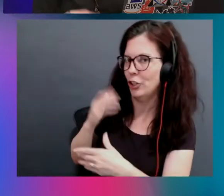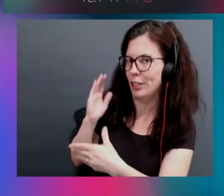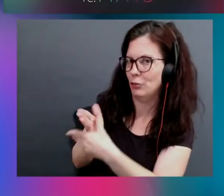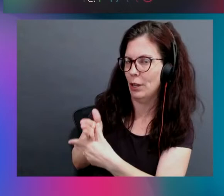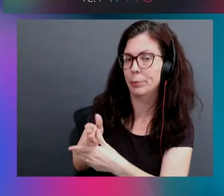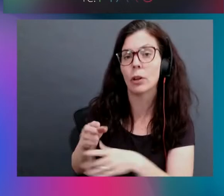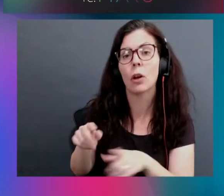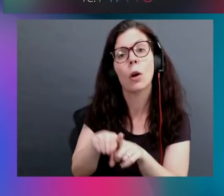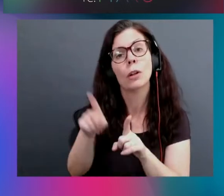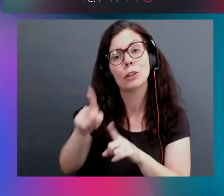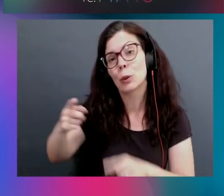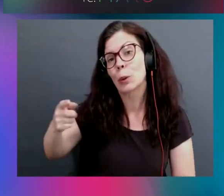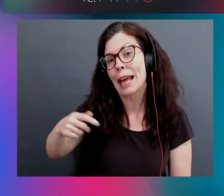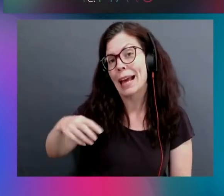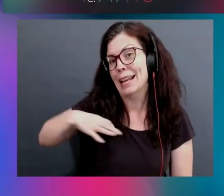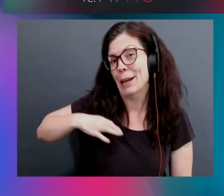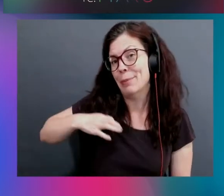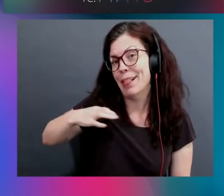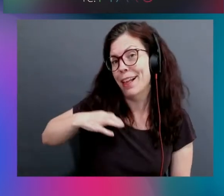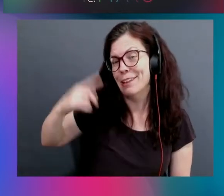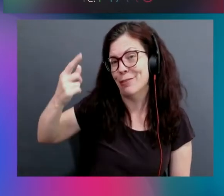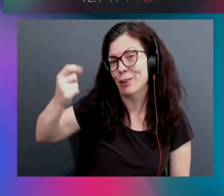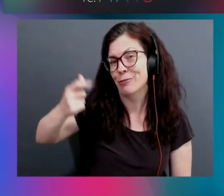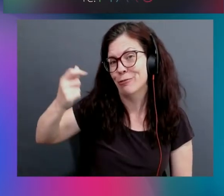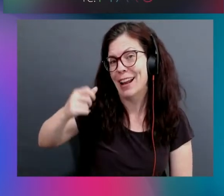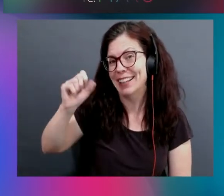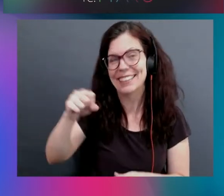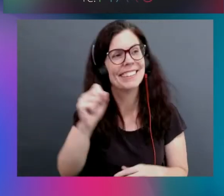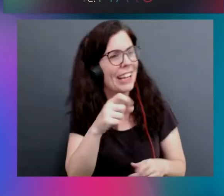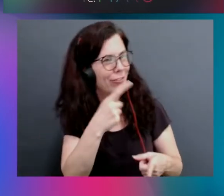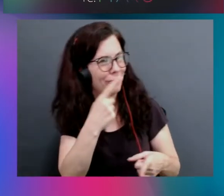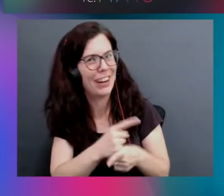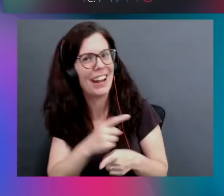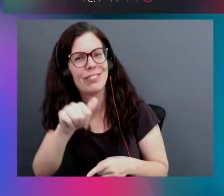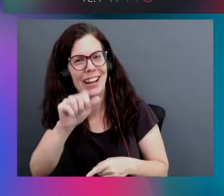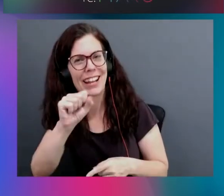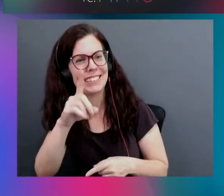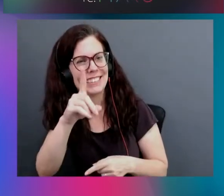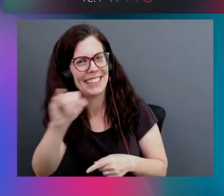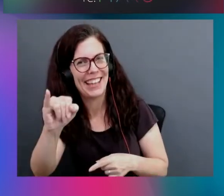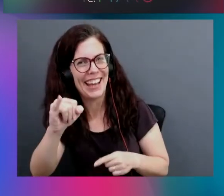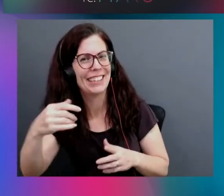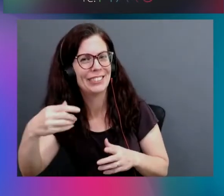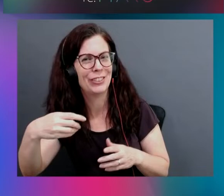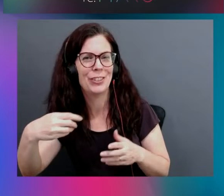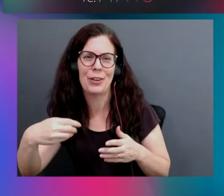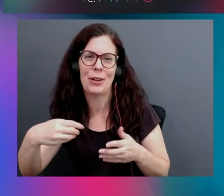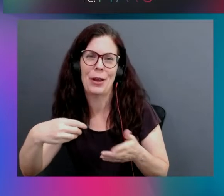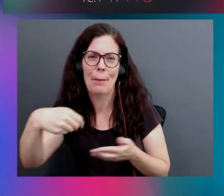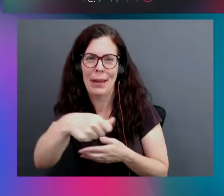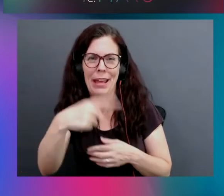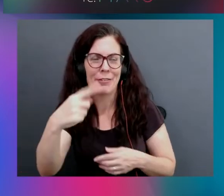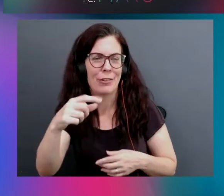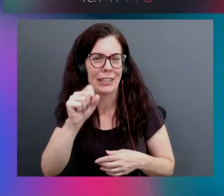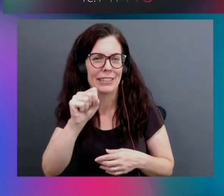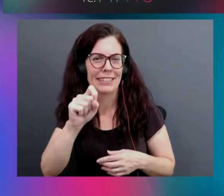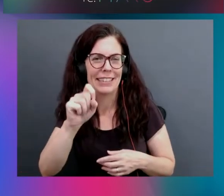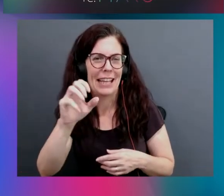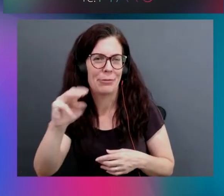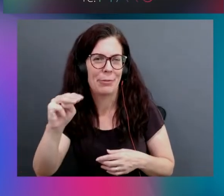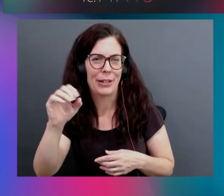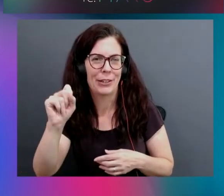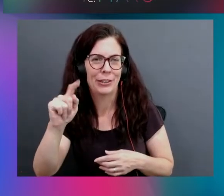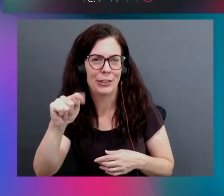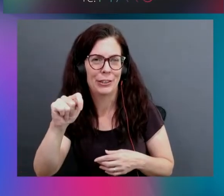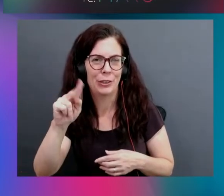Oh, that's right. Absolutely. Apply for credits from ASDI to cover the cost for SageMaker Studio. Yes. So that's for sure. interesting. Do you see educational